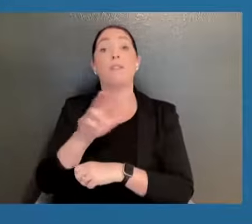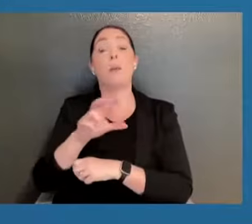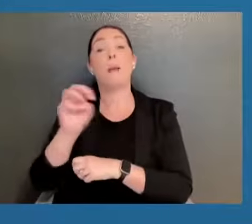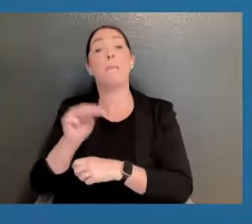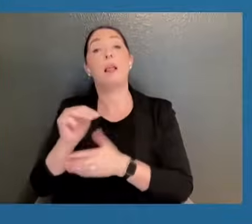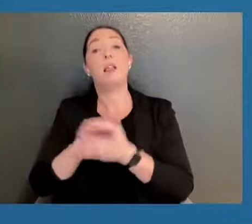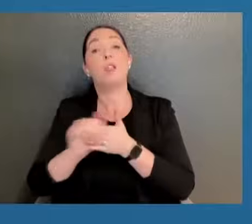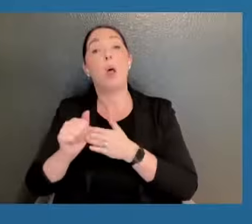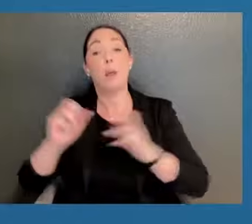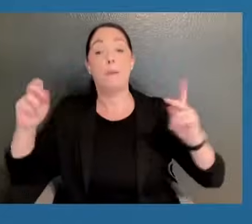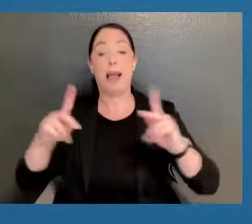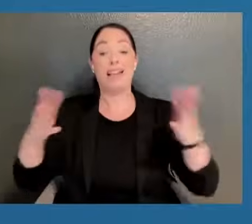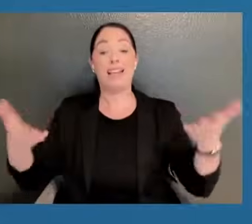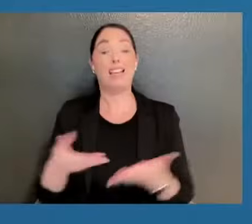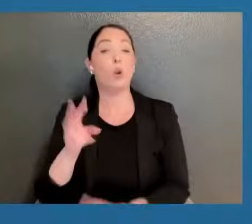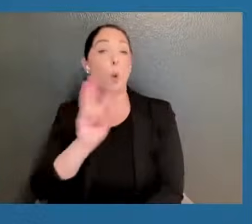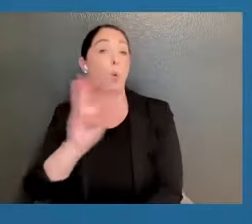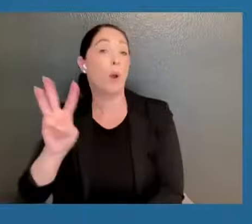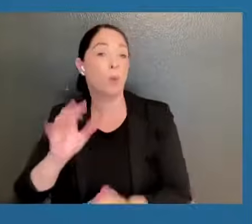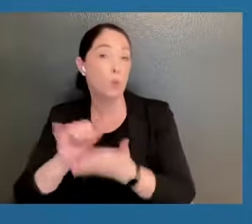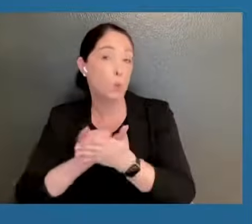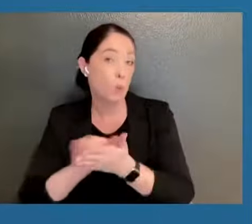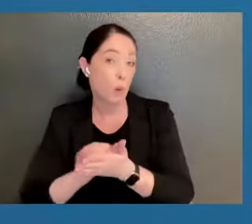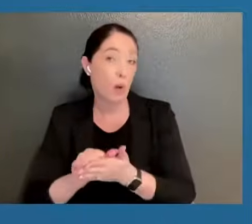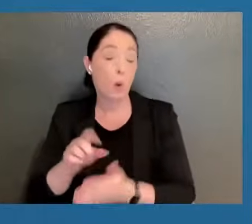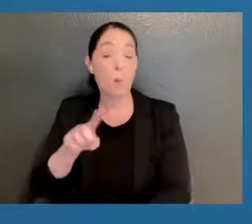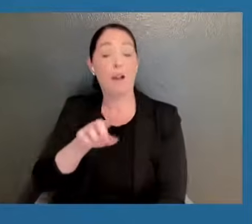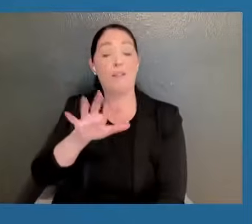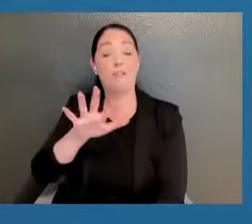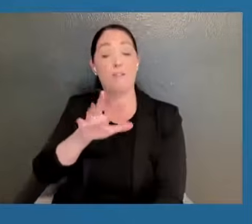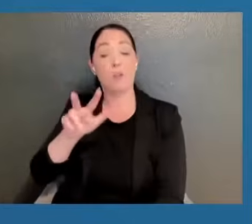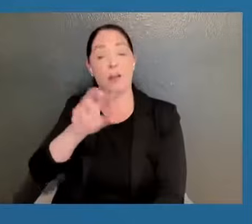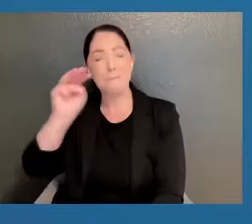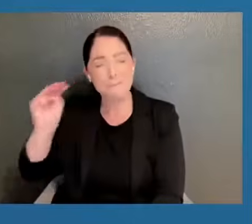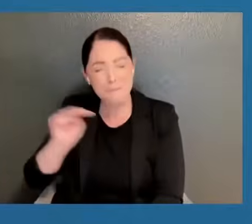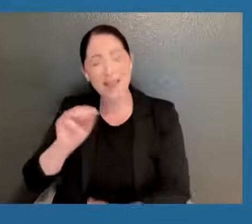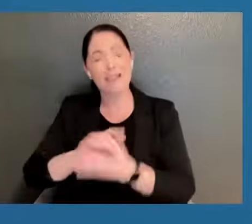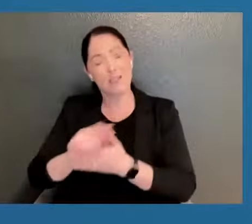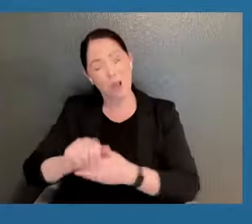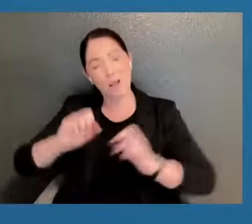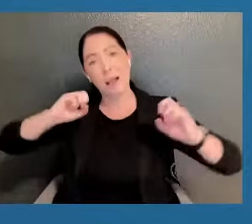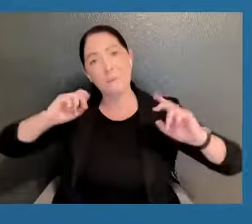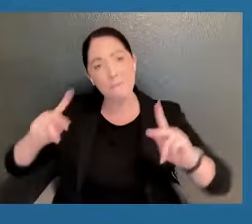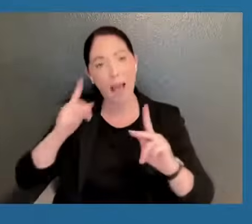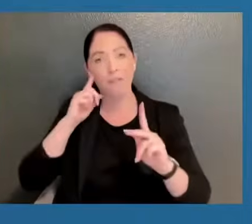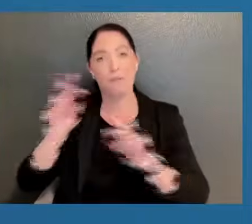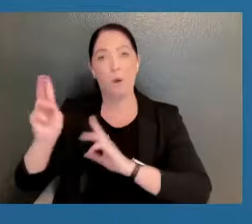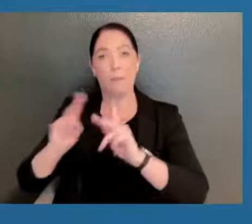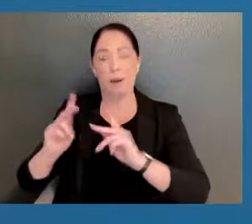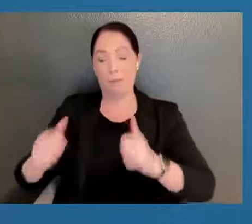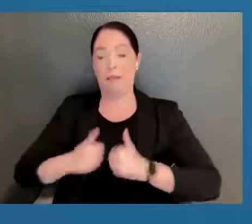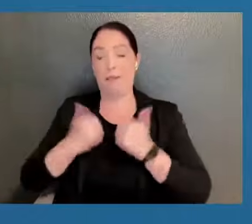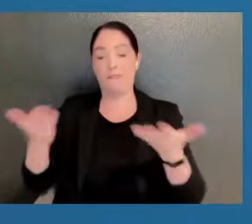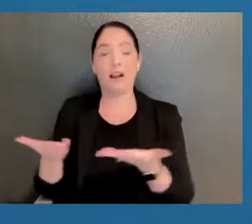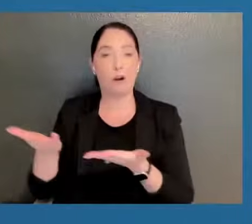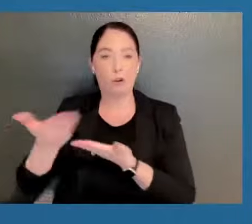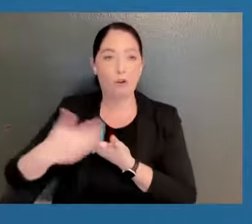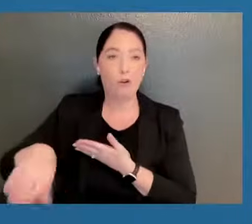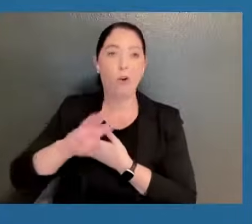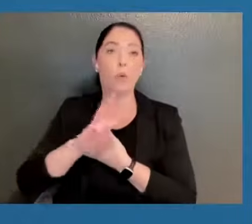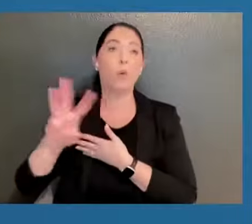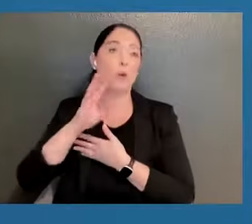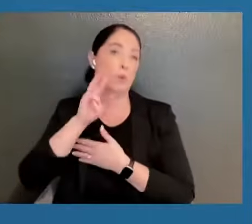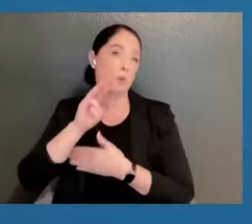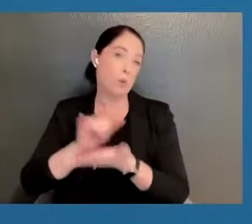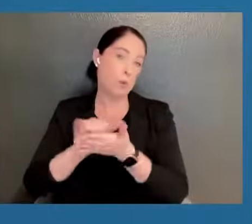York. $153 million back in the pockets for more than 1 million people here in Western New York.